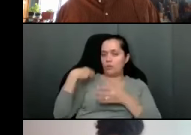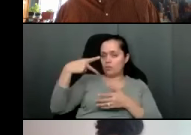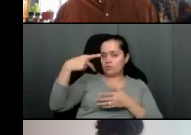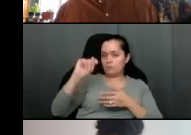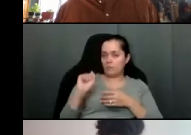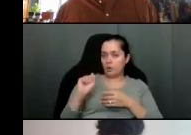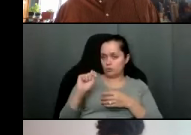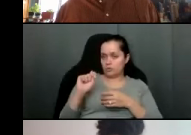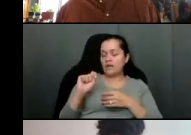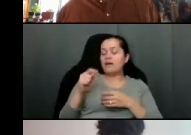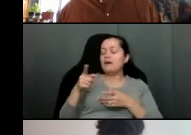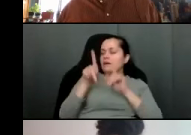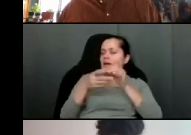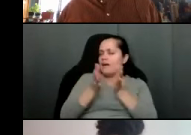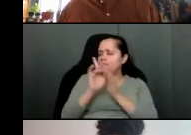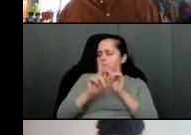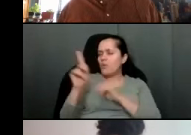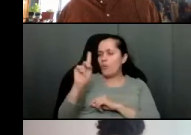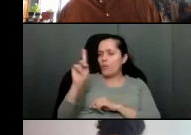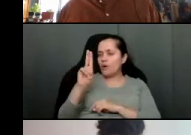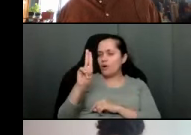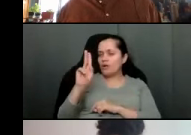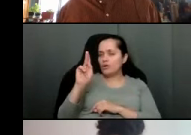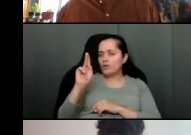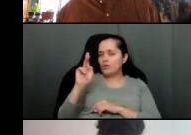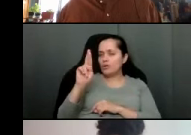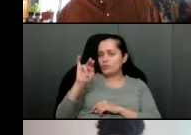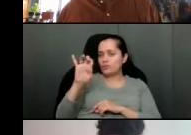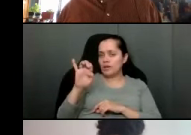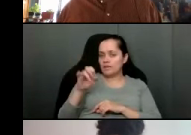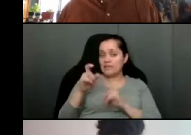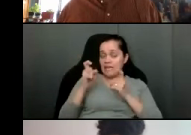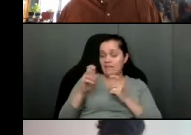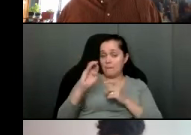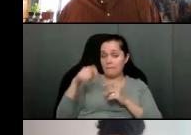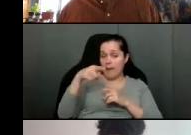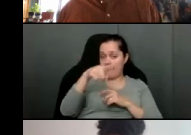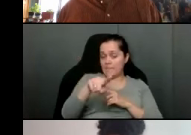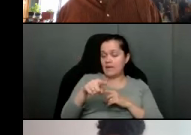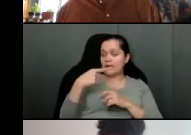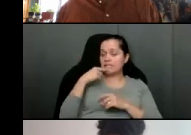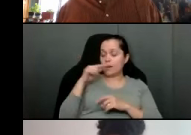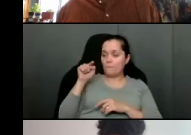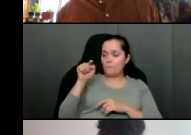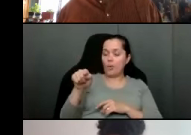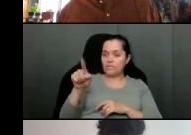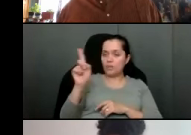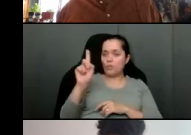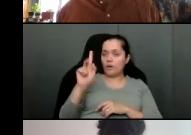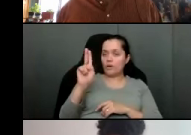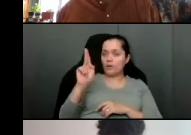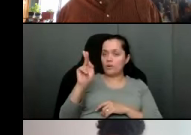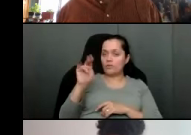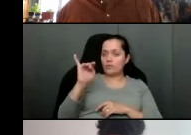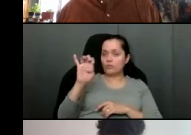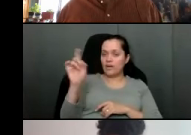they asked people, where is Ukraine? They gave them this map and asked them to point to, where is